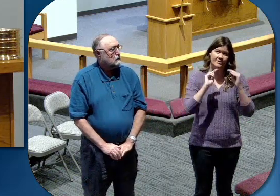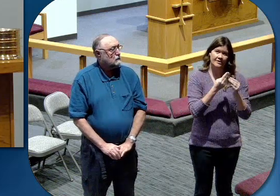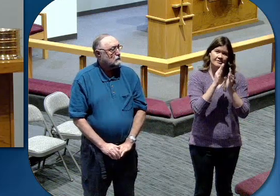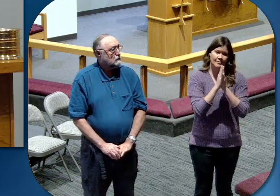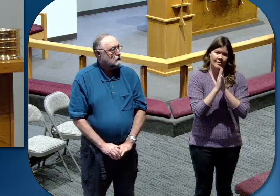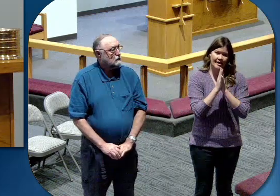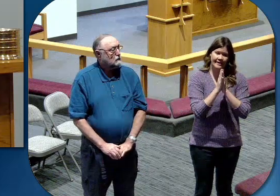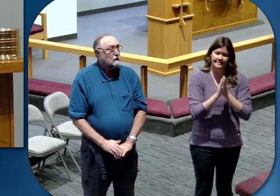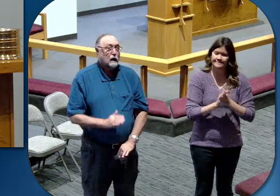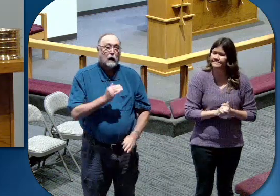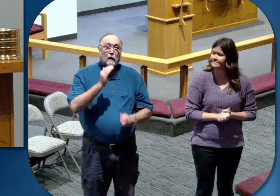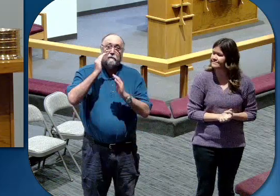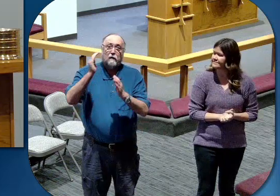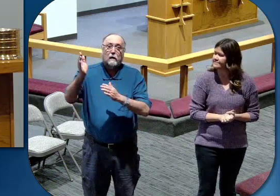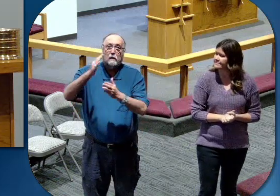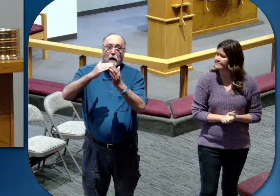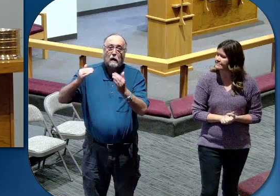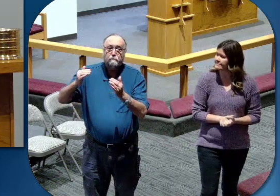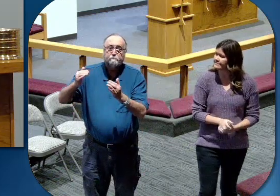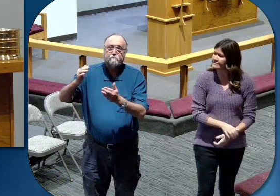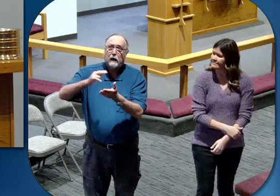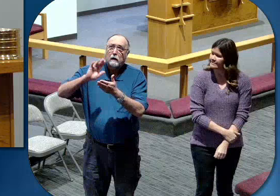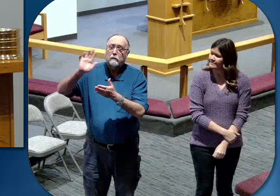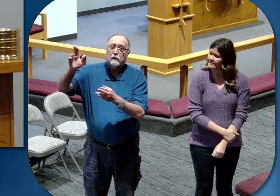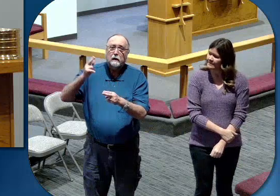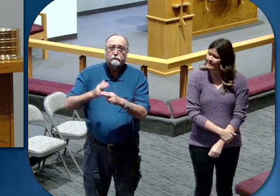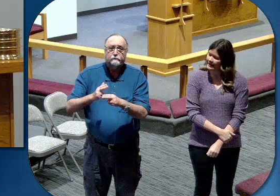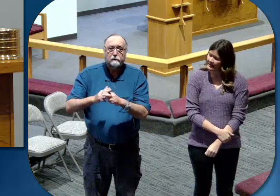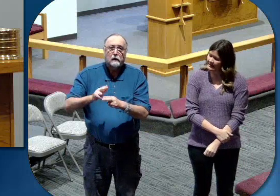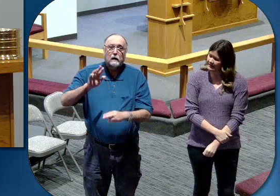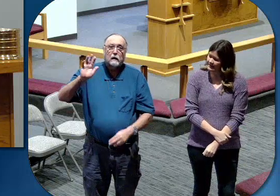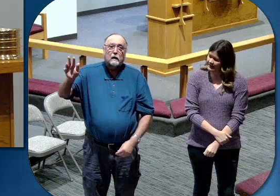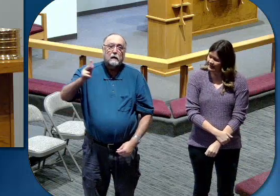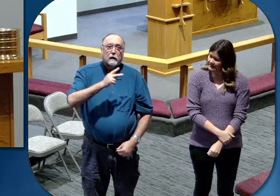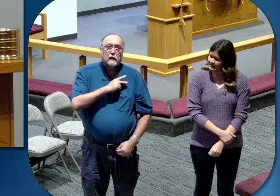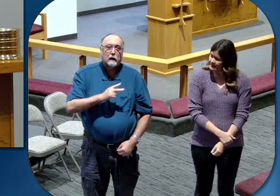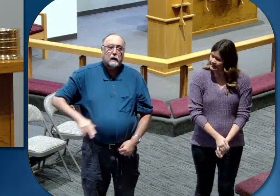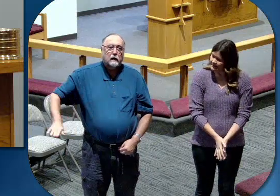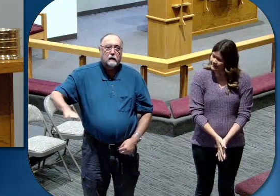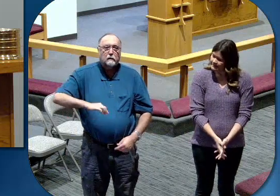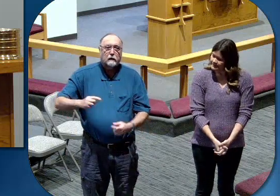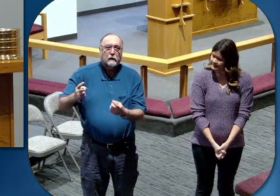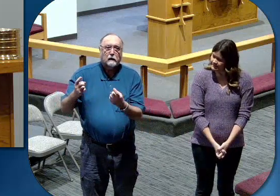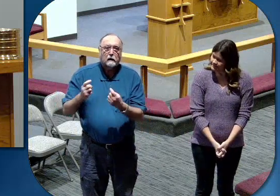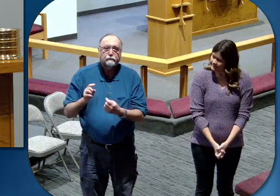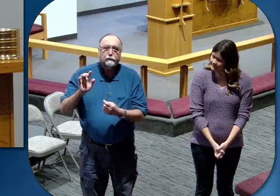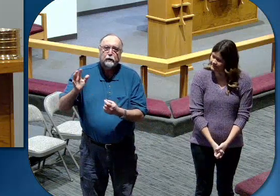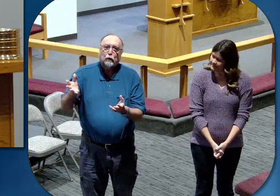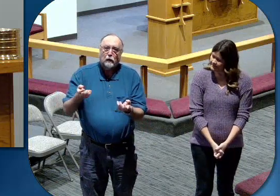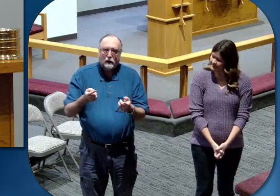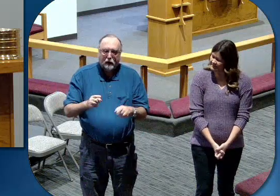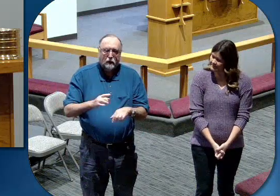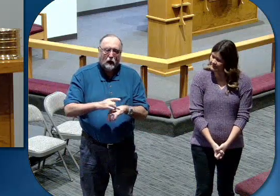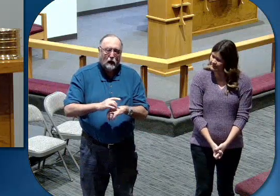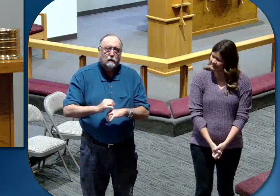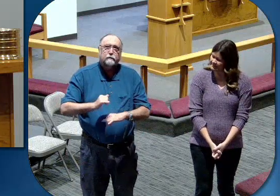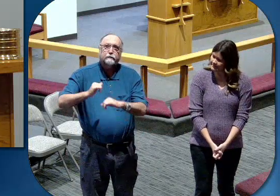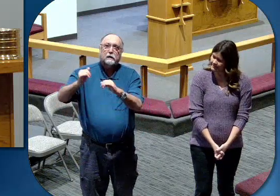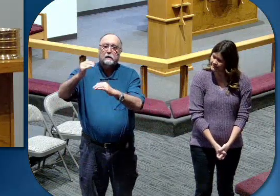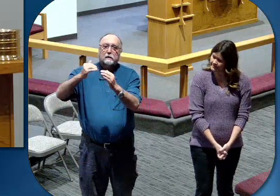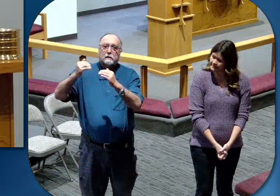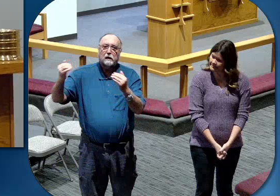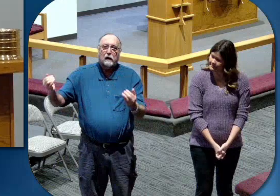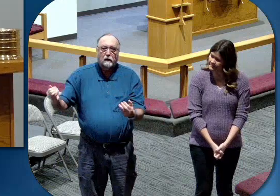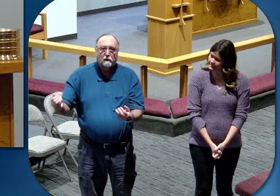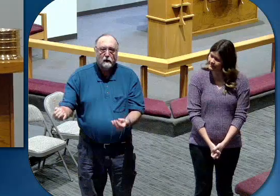Father, who art in heaven, hallowed be thy name. Thy kingdom come, thy will be done on earth